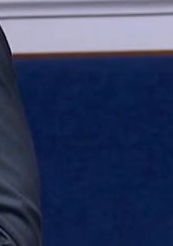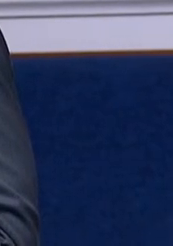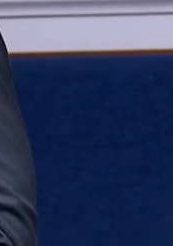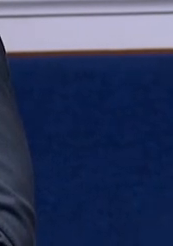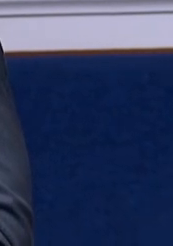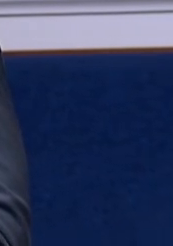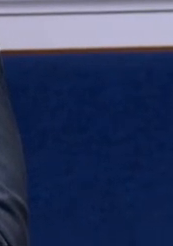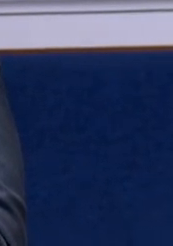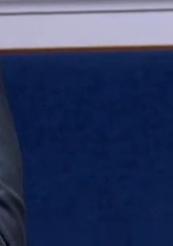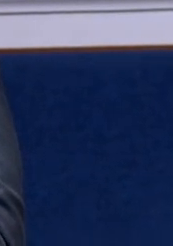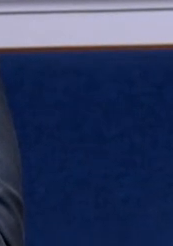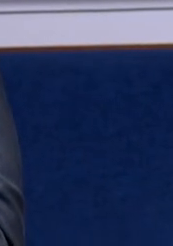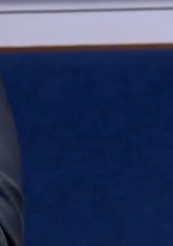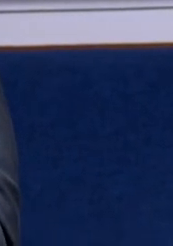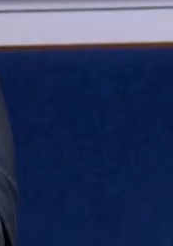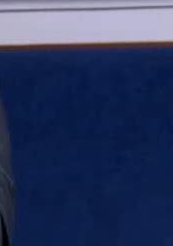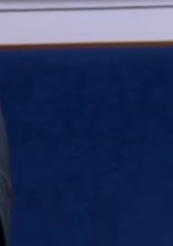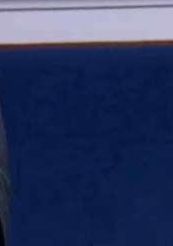Bethlehem,